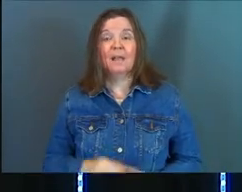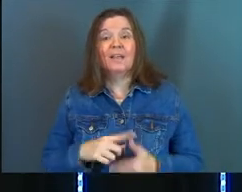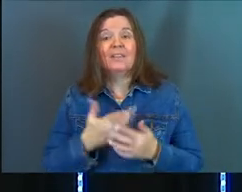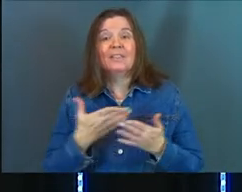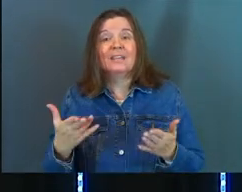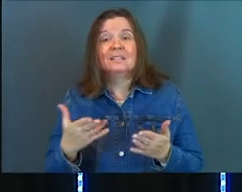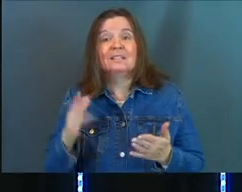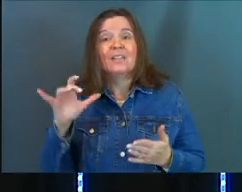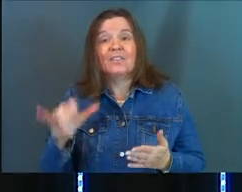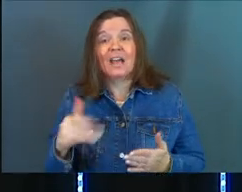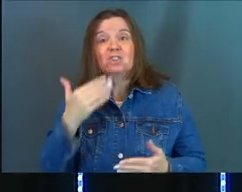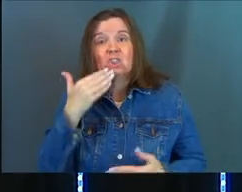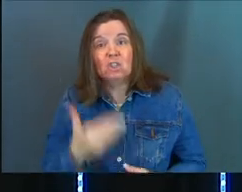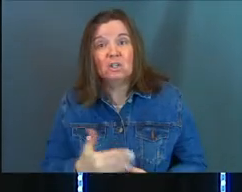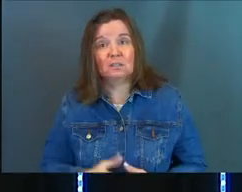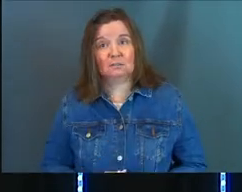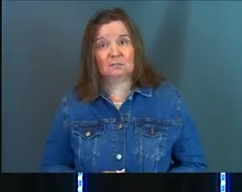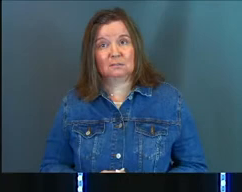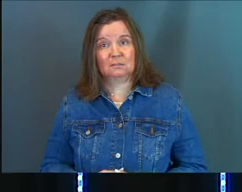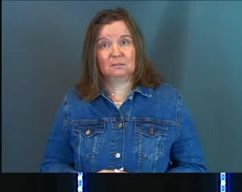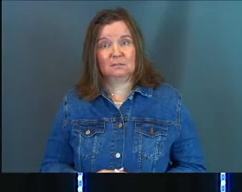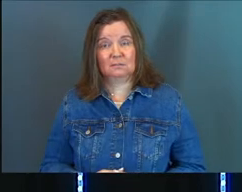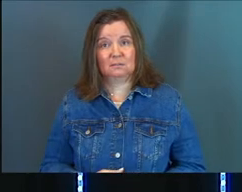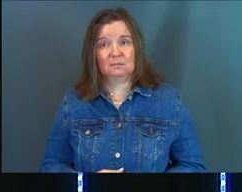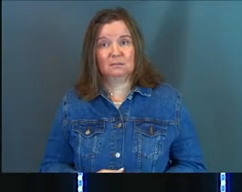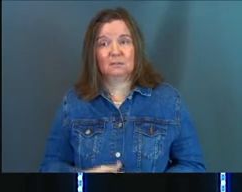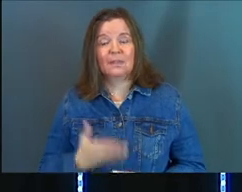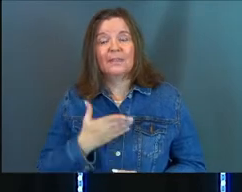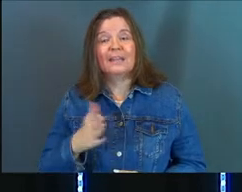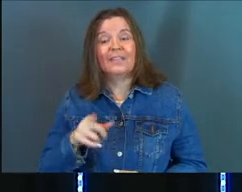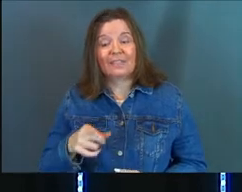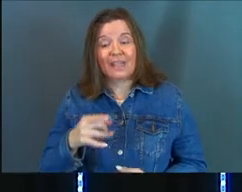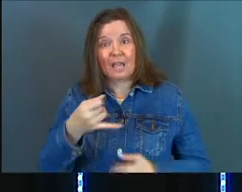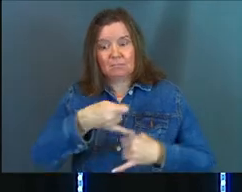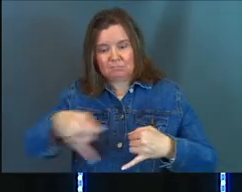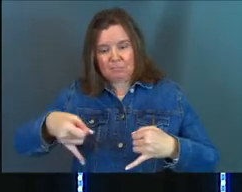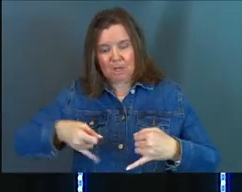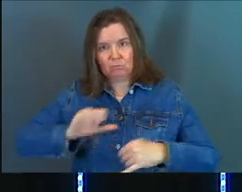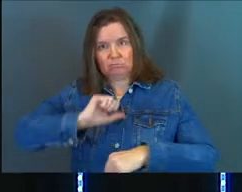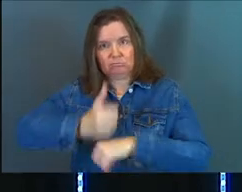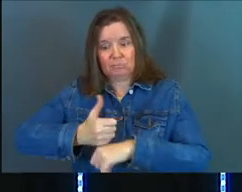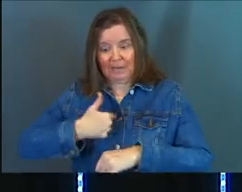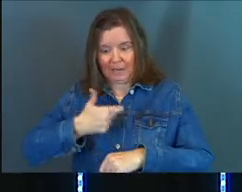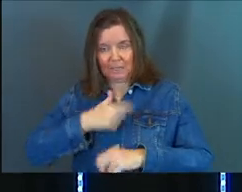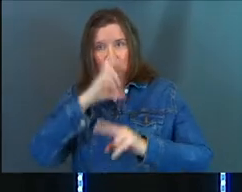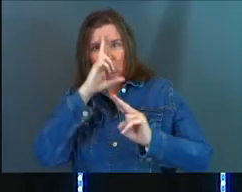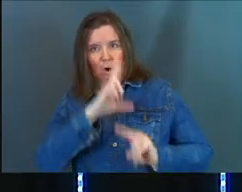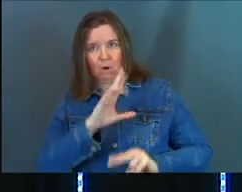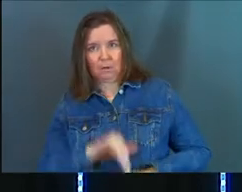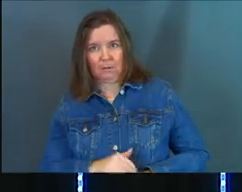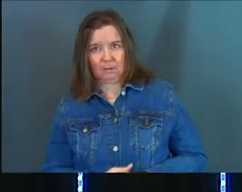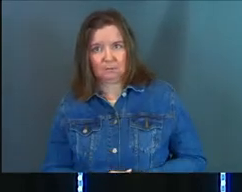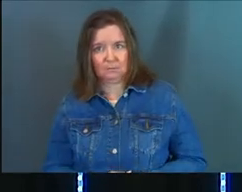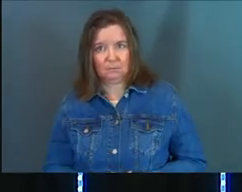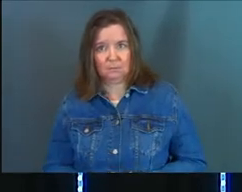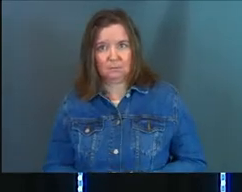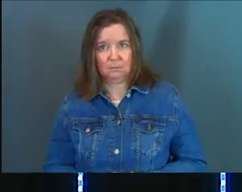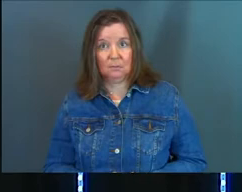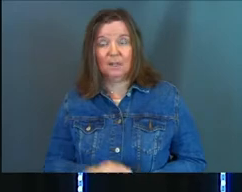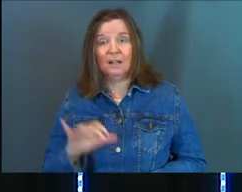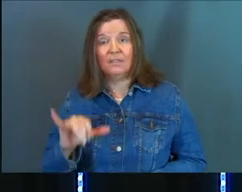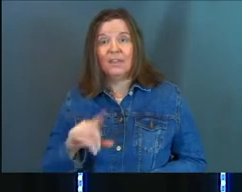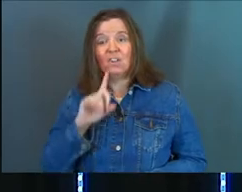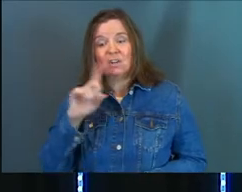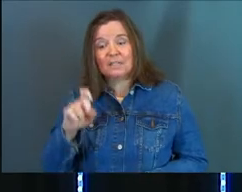And the thing is, that's good. Thing is, they drew a boundary there, and I need to honor it.